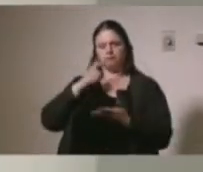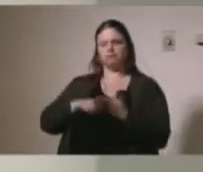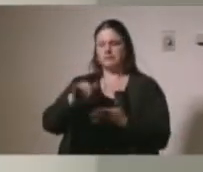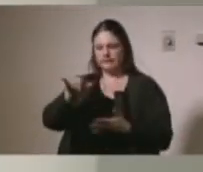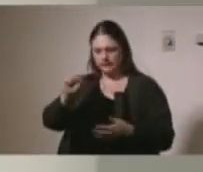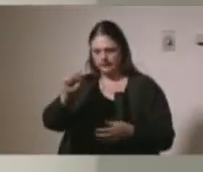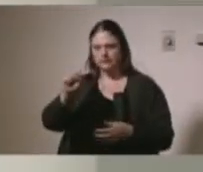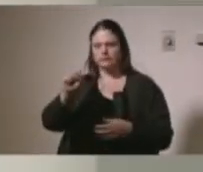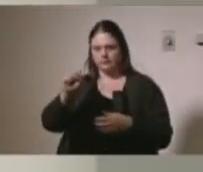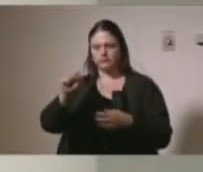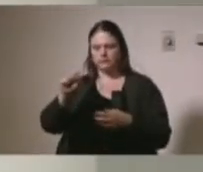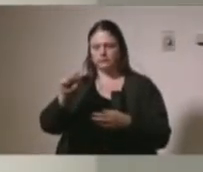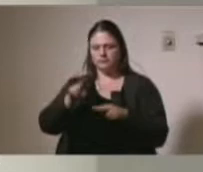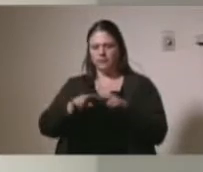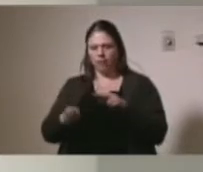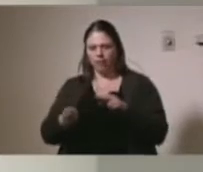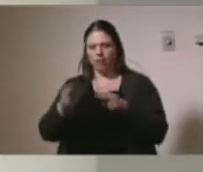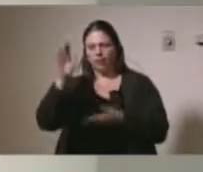to maximize